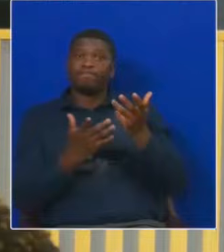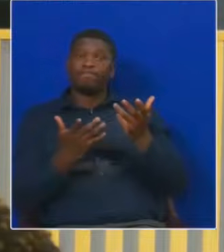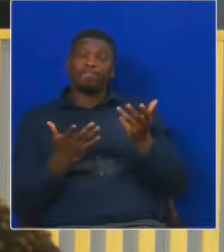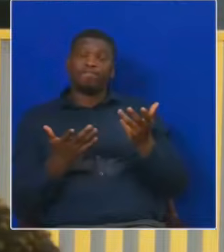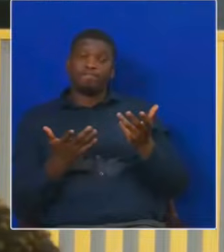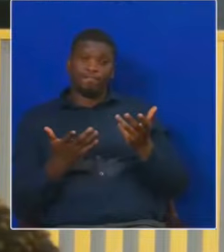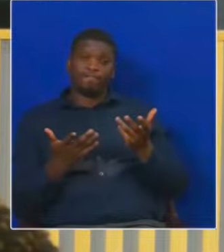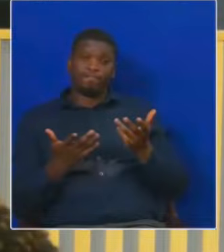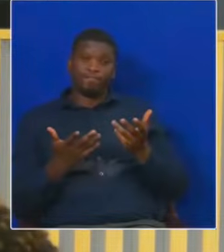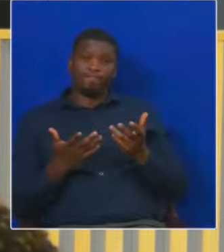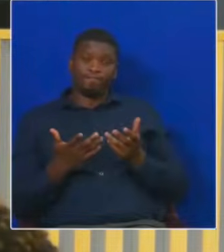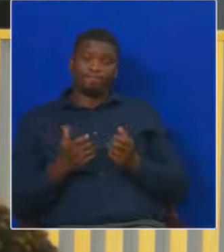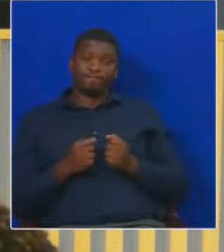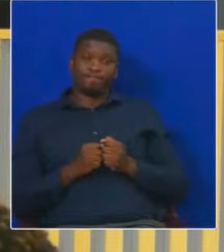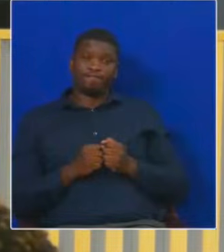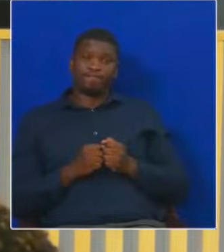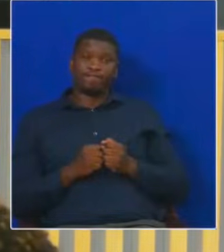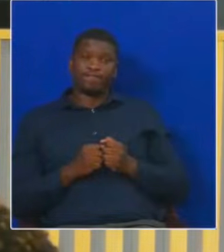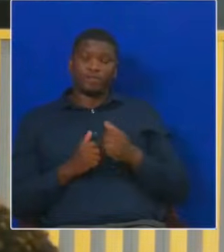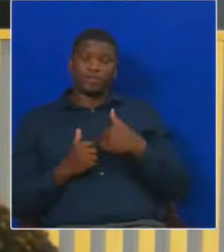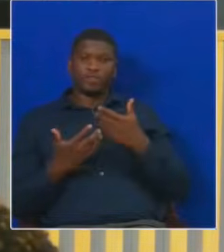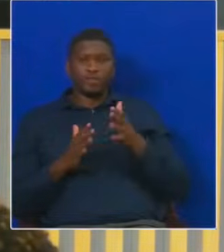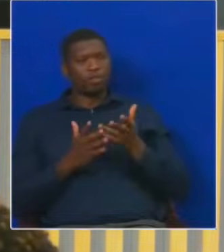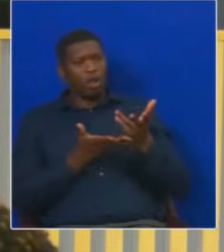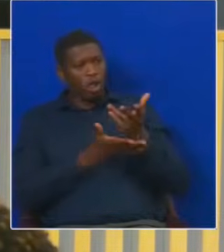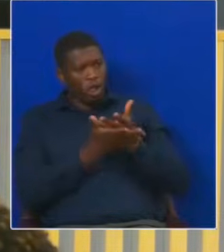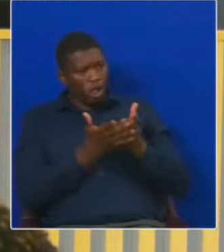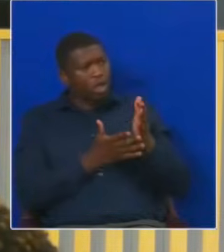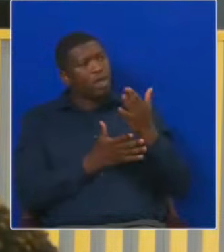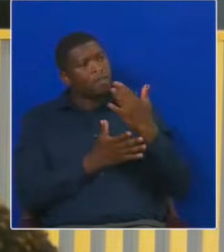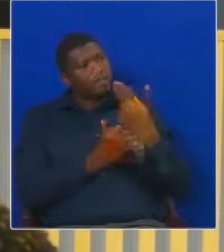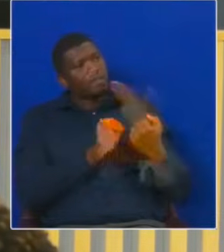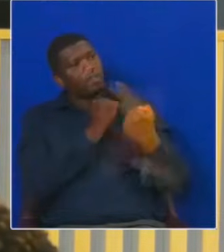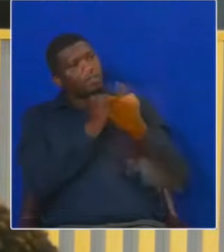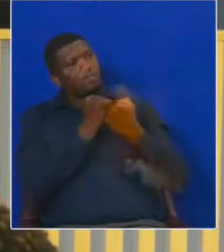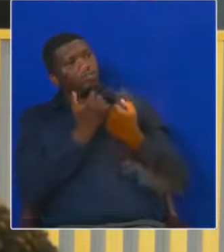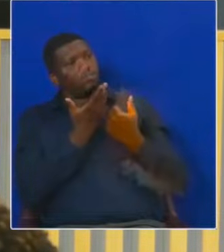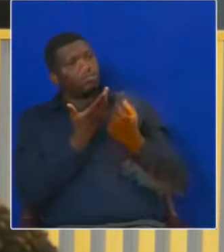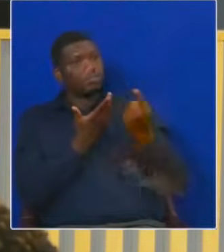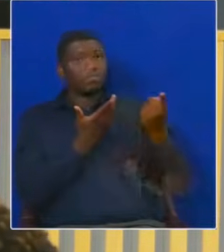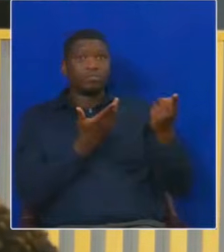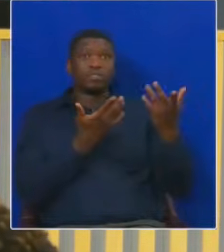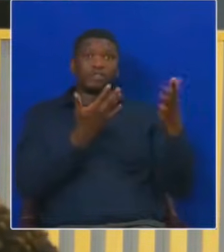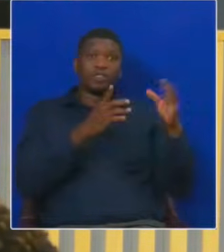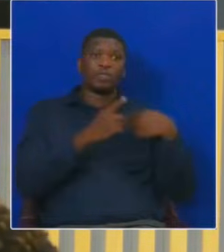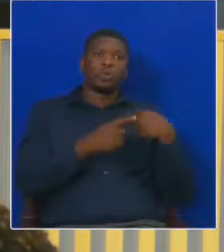with their assistance, they went to the apartment